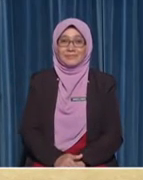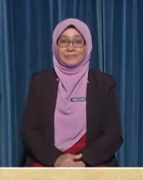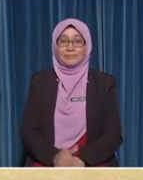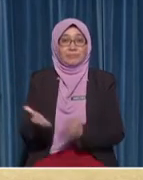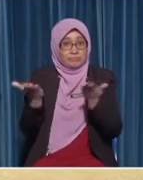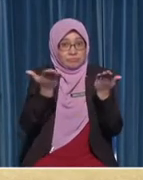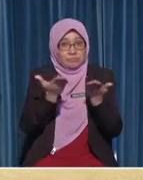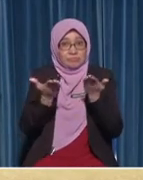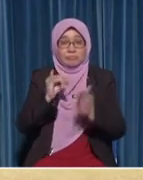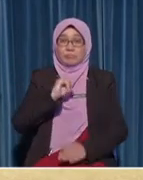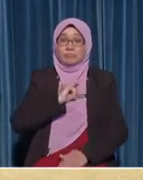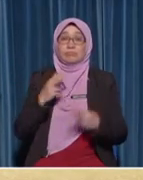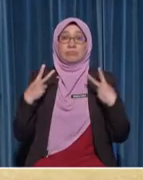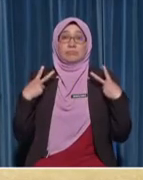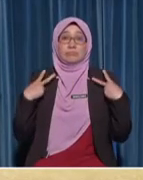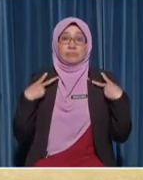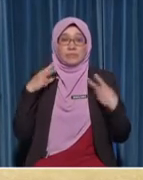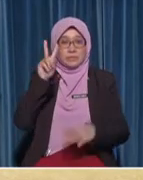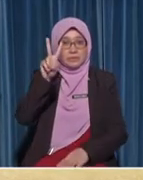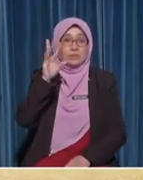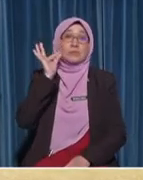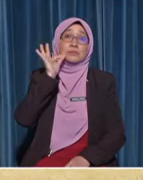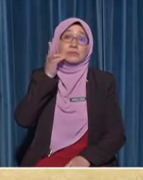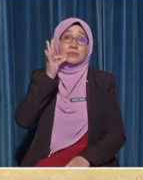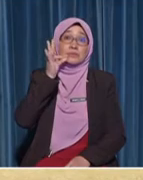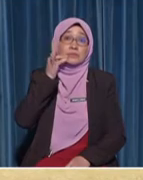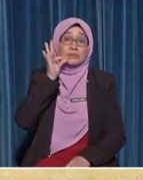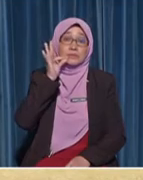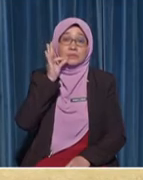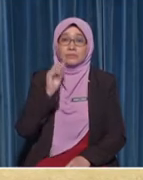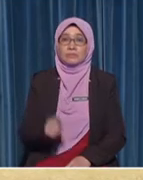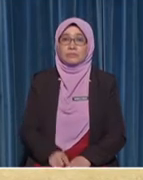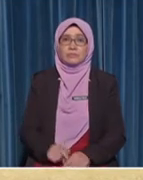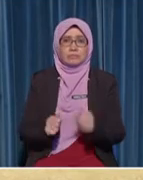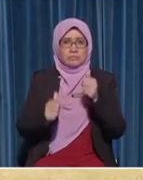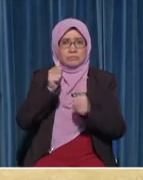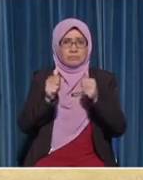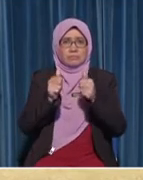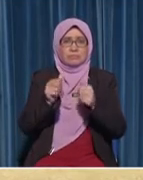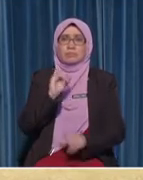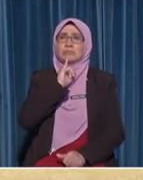Here, I have two fruit. Which one is heavy?